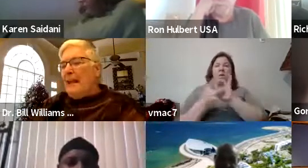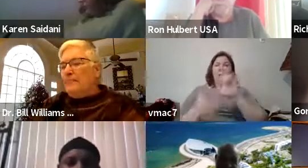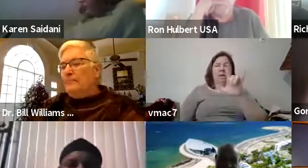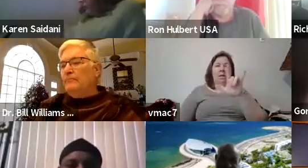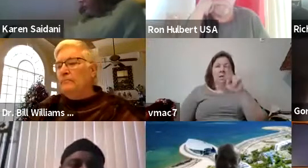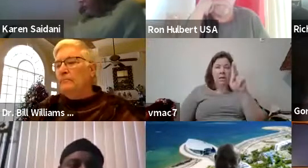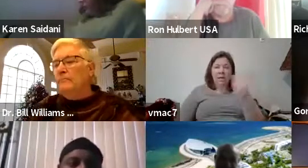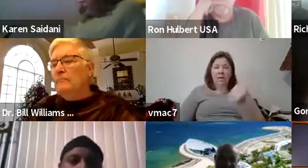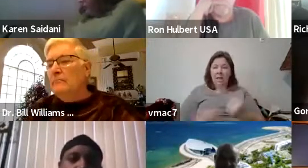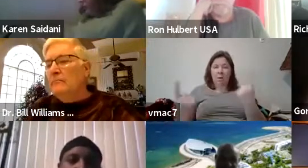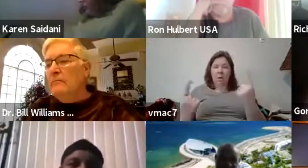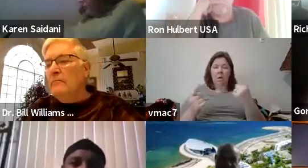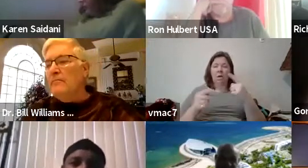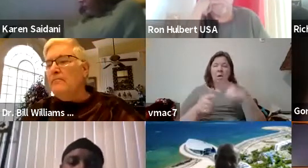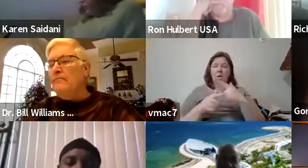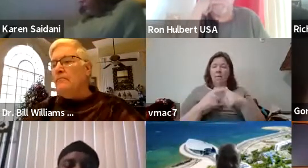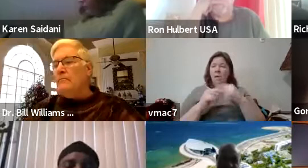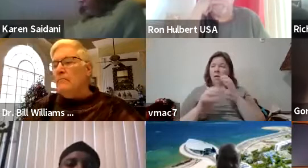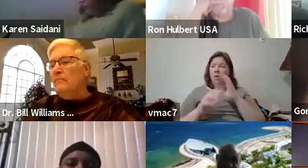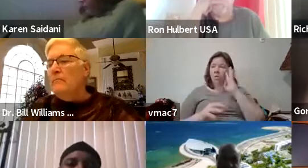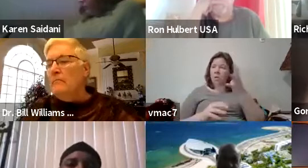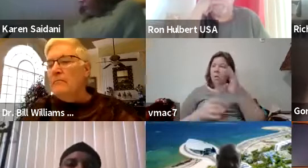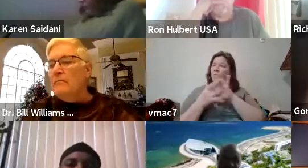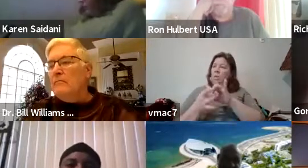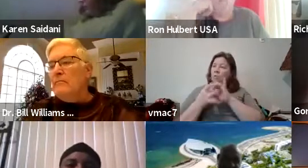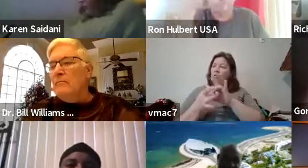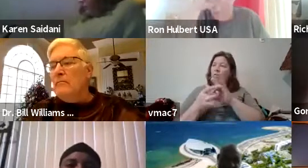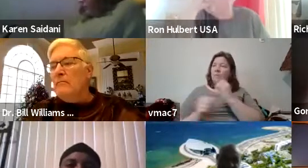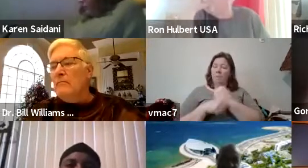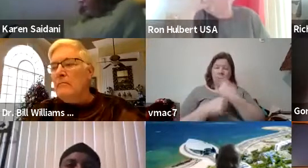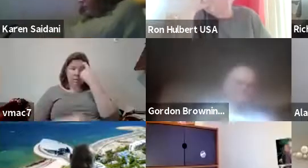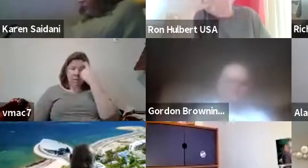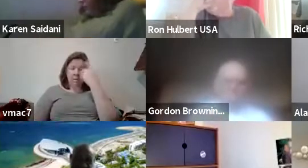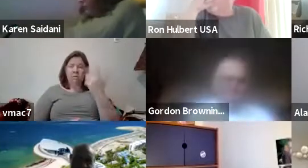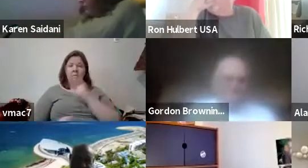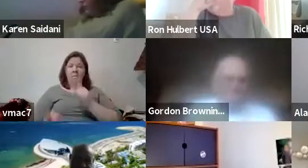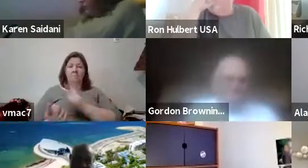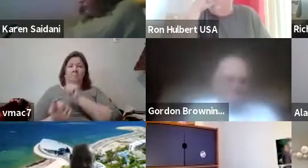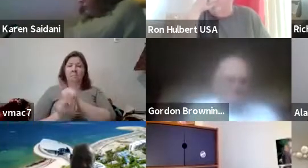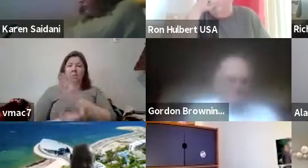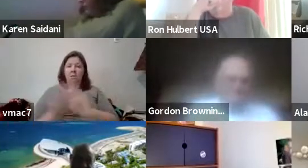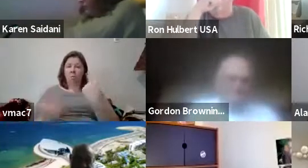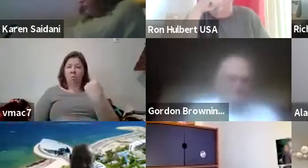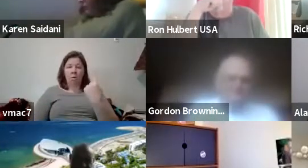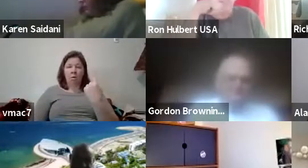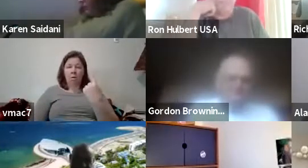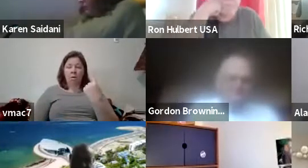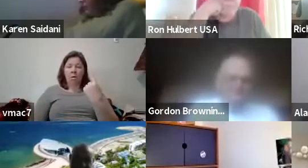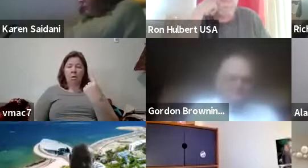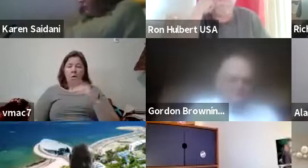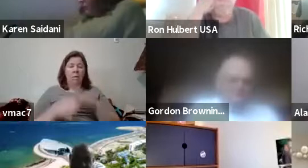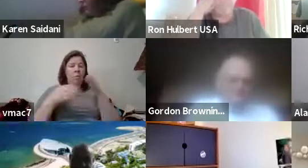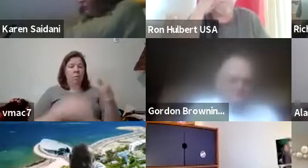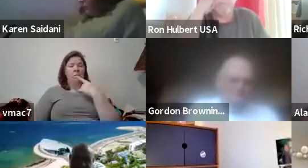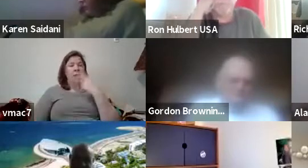to first create a relationship, which makes sense. Like if you had to meet someone, imagine just bumping into someone in the road and